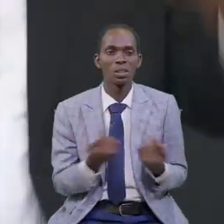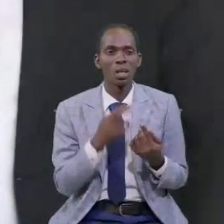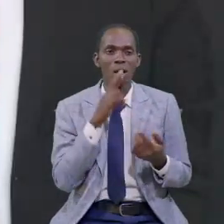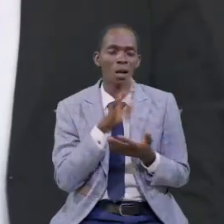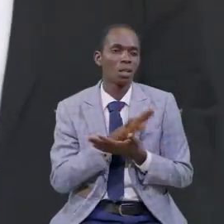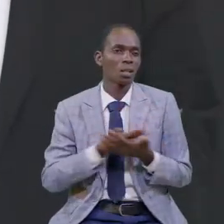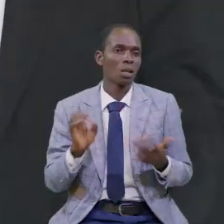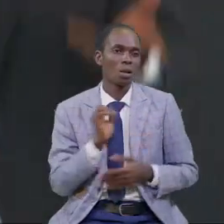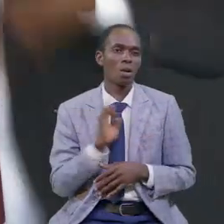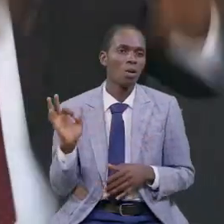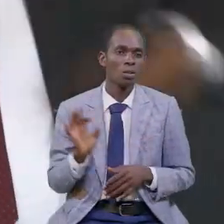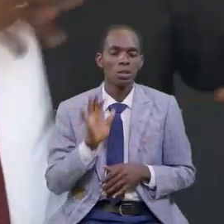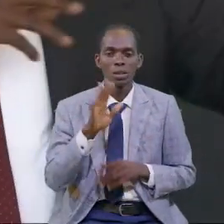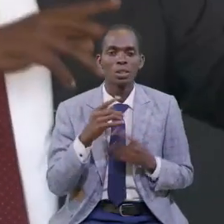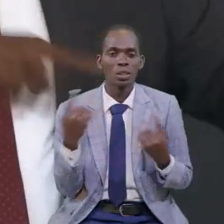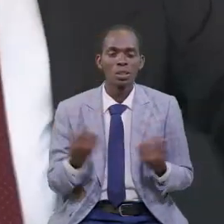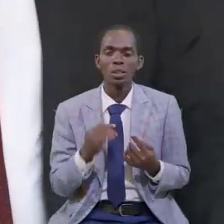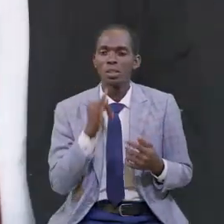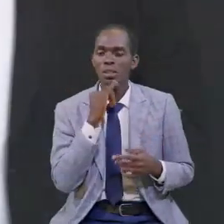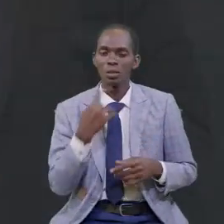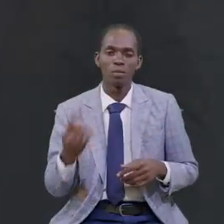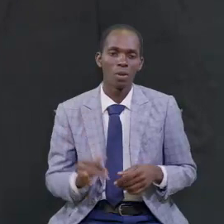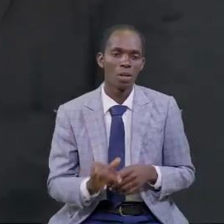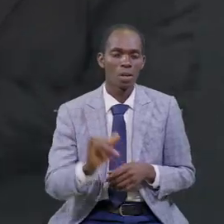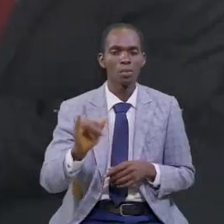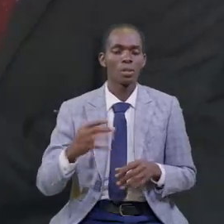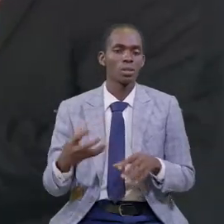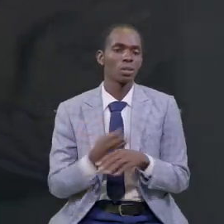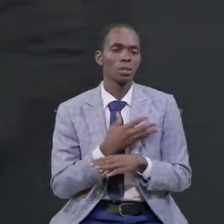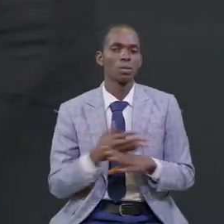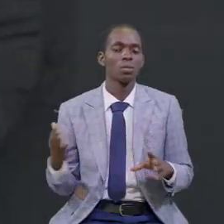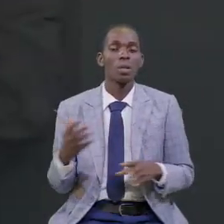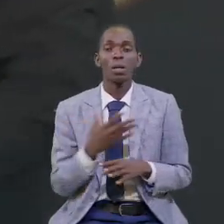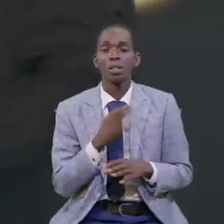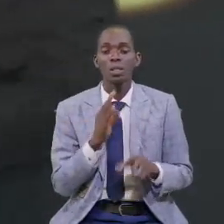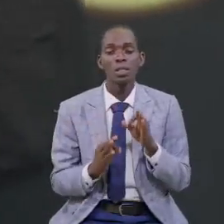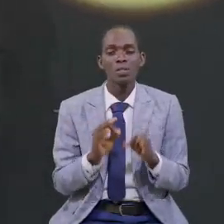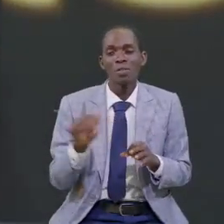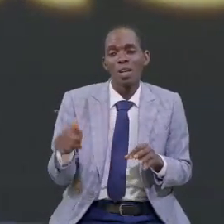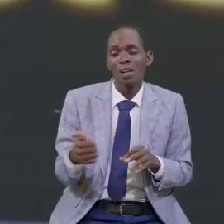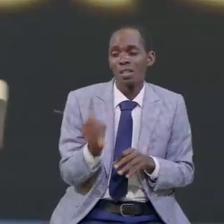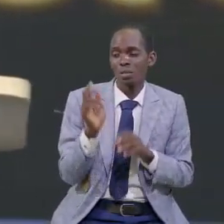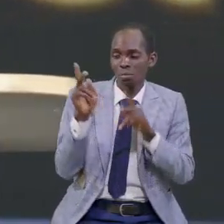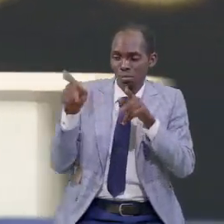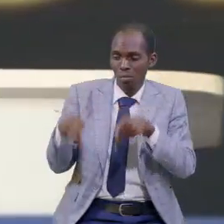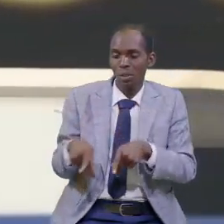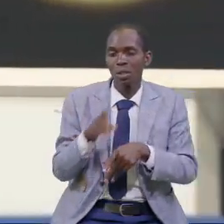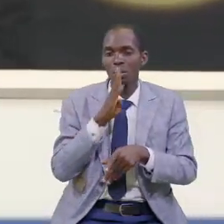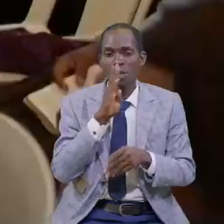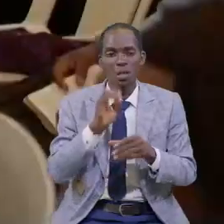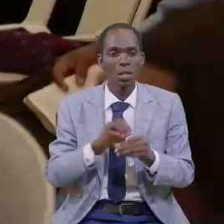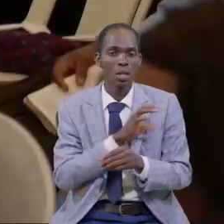are forever gone. And they are transformed. If any man be in Christ, he is a new